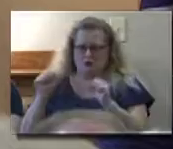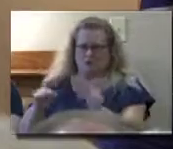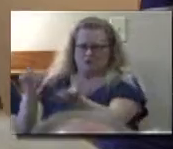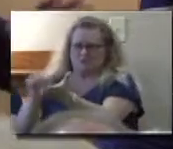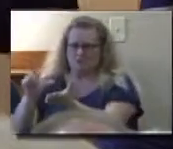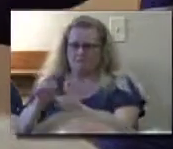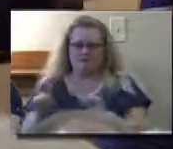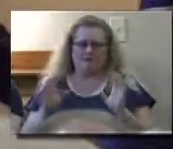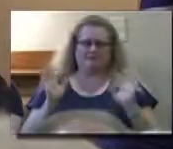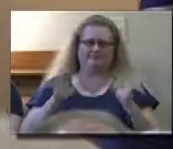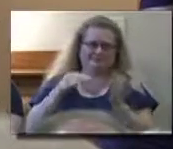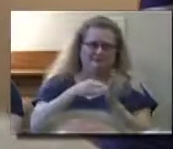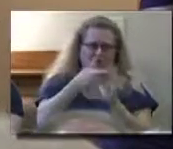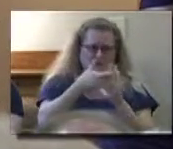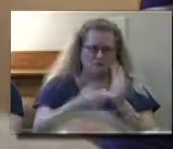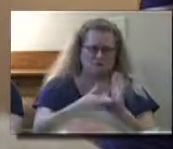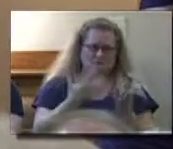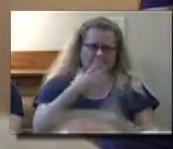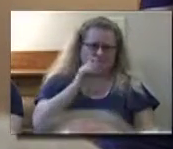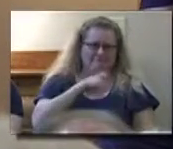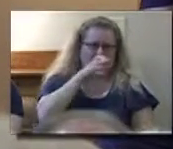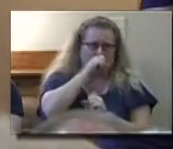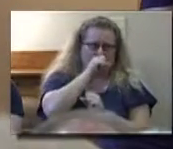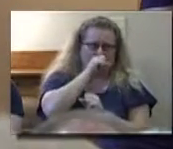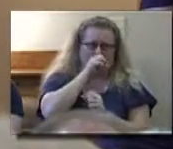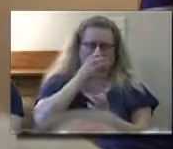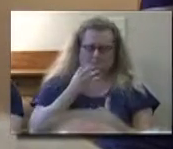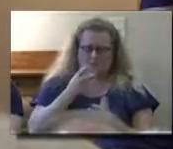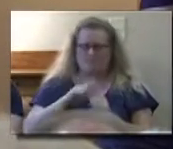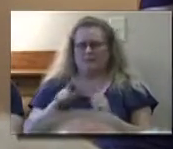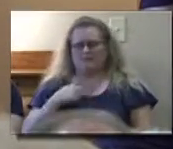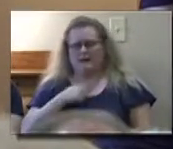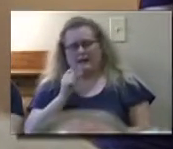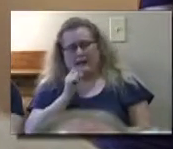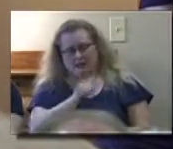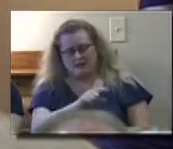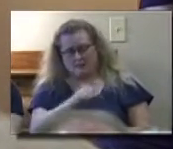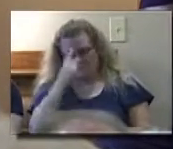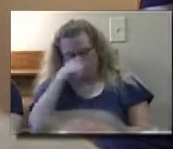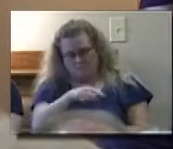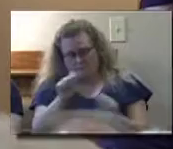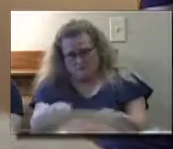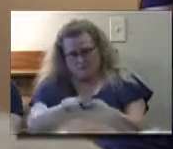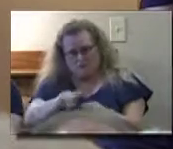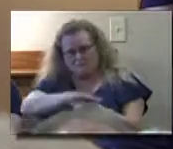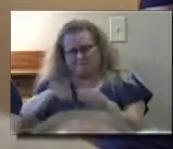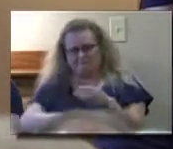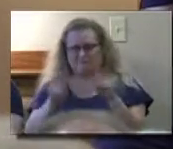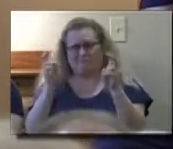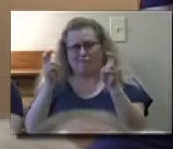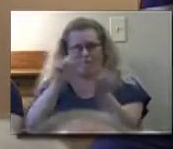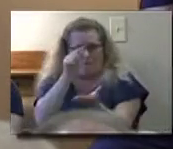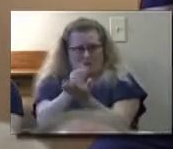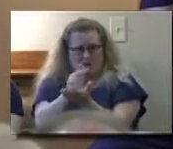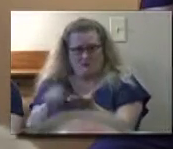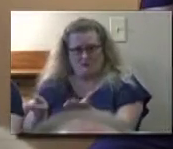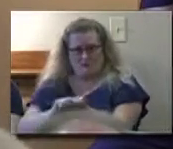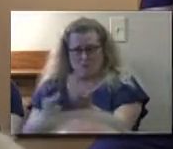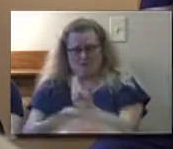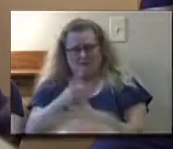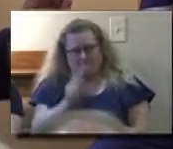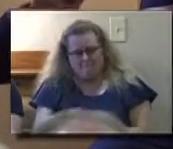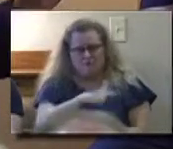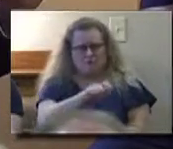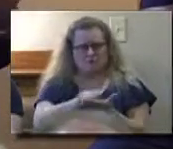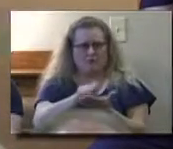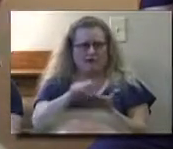rules. Confidentiality. We also ask them, in order to graduate, they have to write a letter. A letter to a